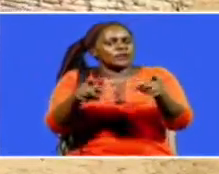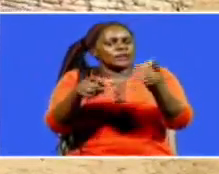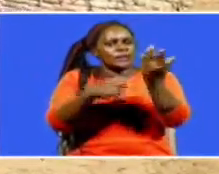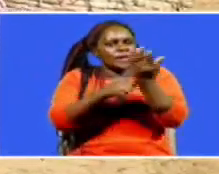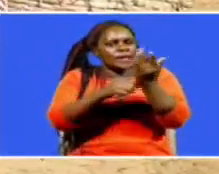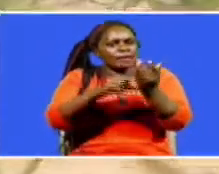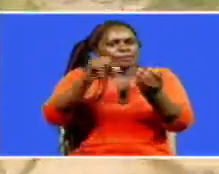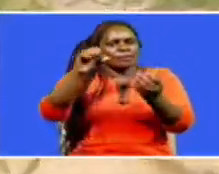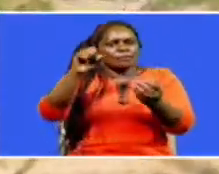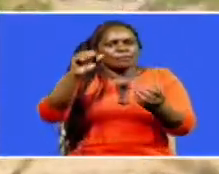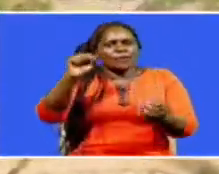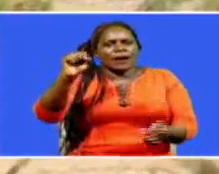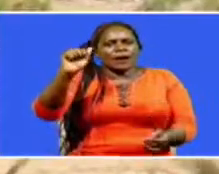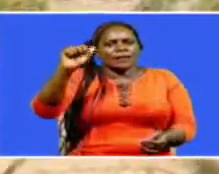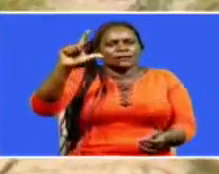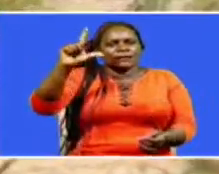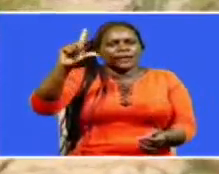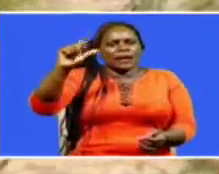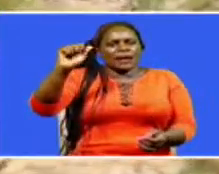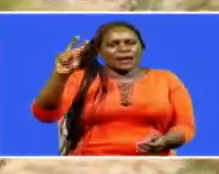Maslahi.